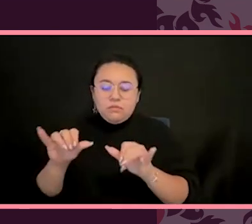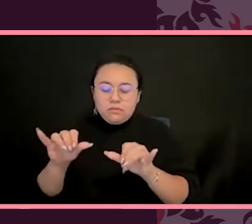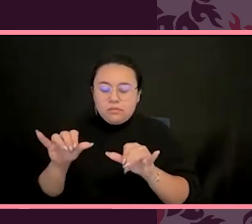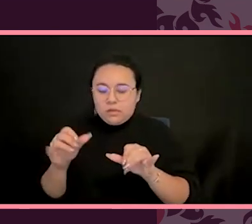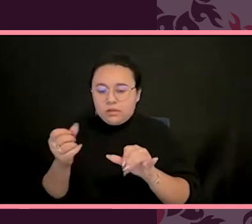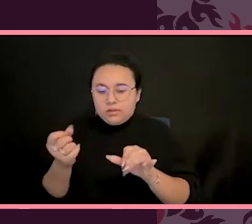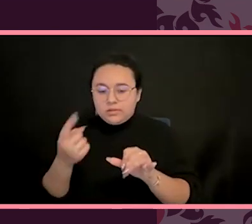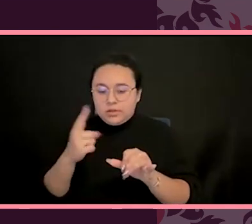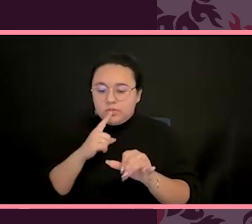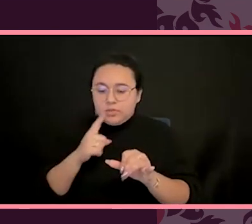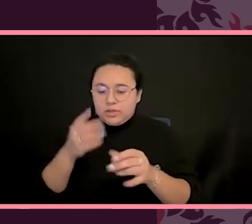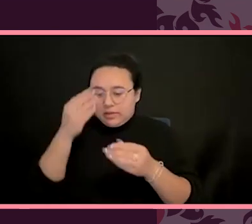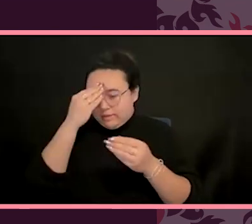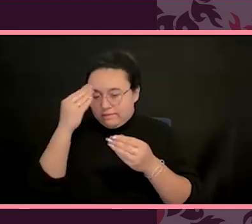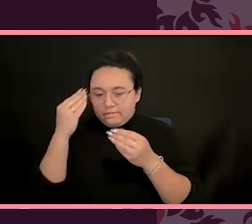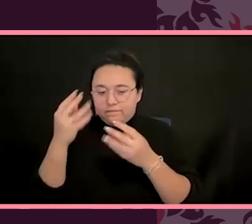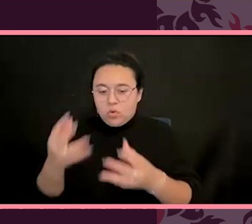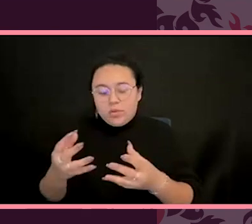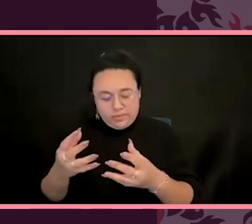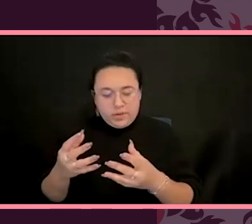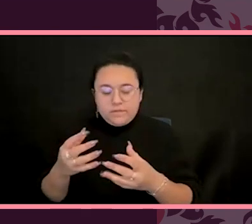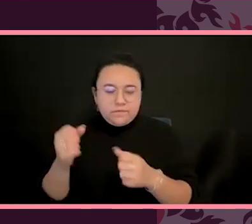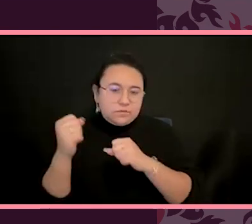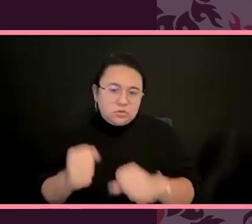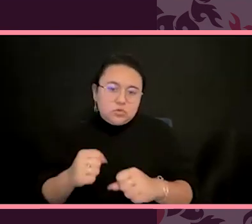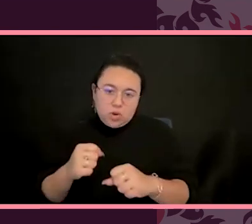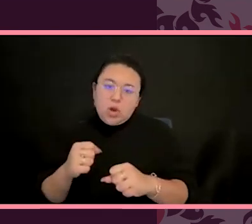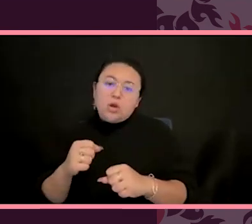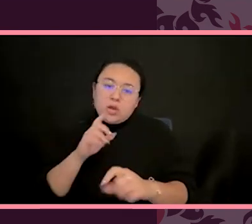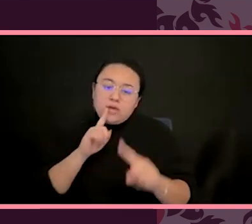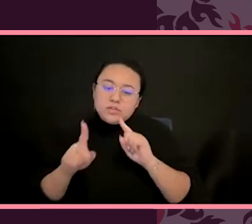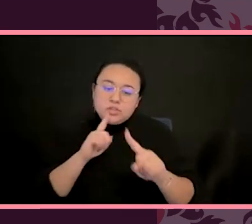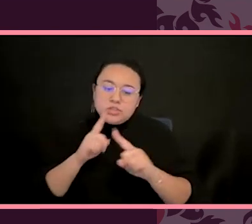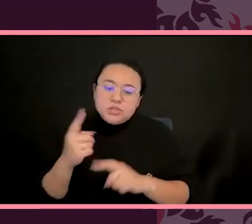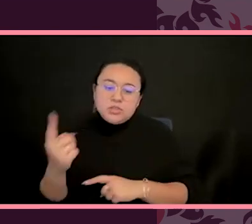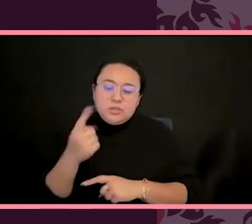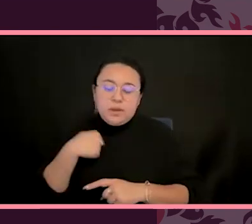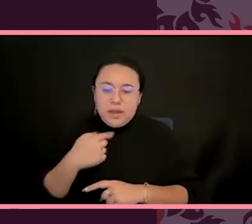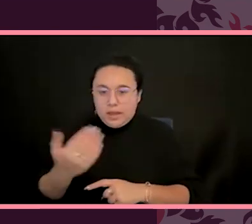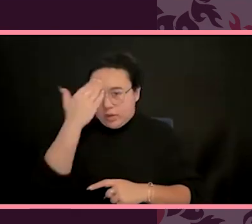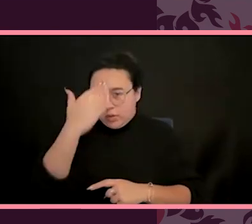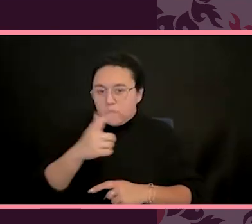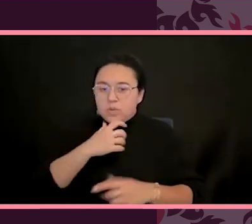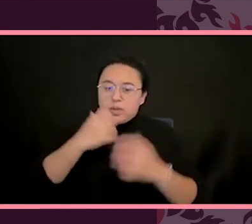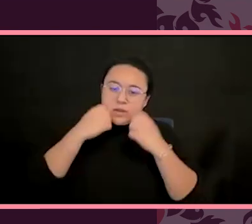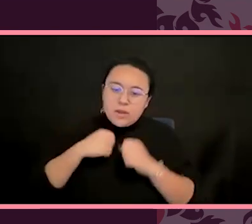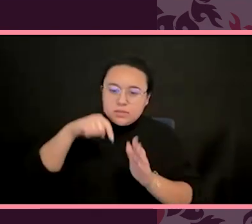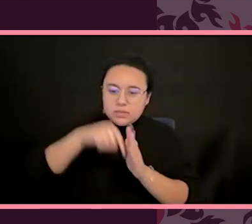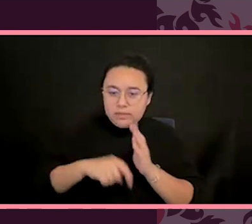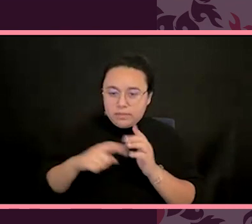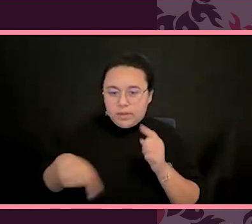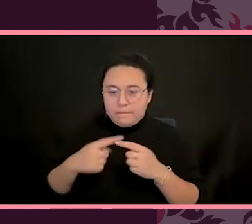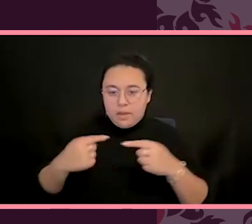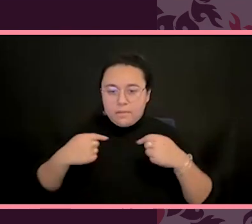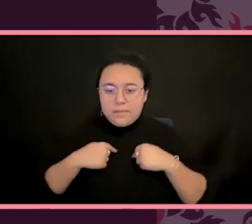really informative conversations. I think having someone I know who cares deeply about me and